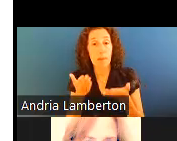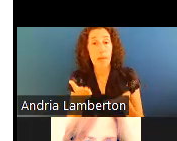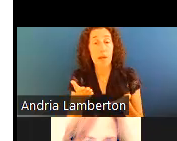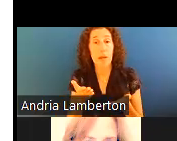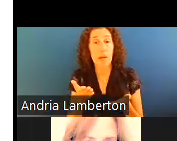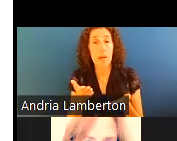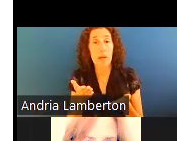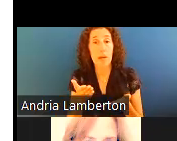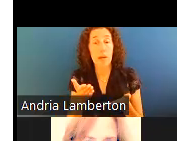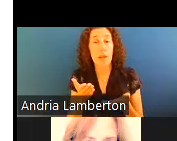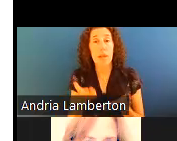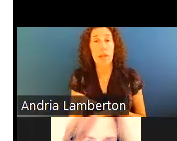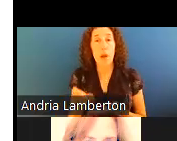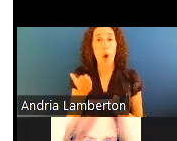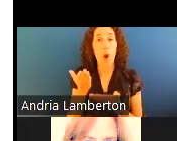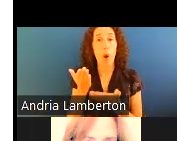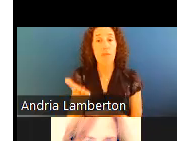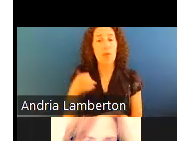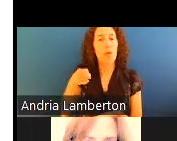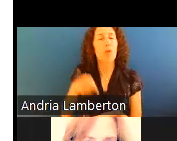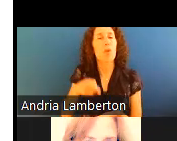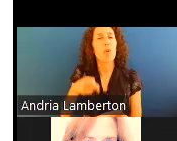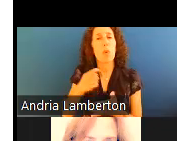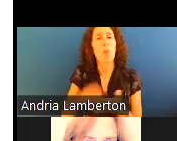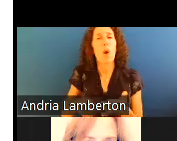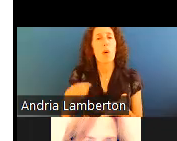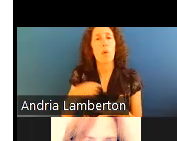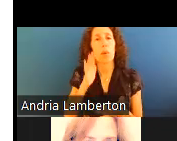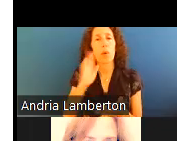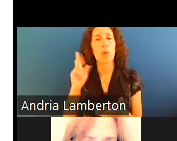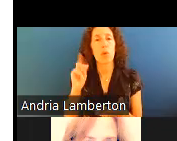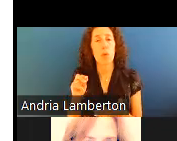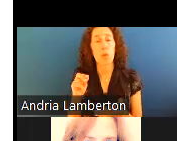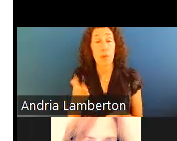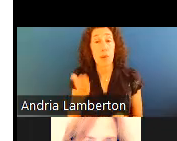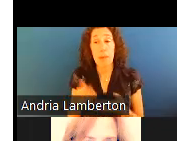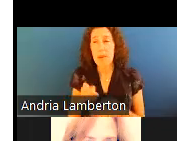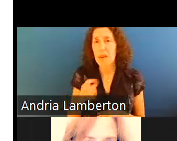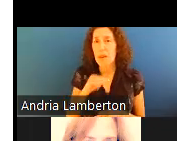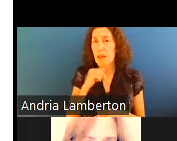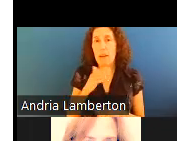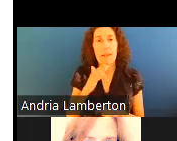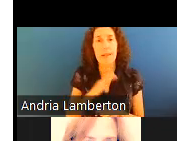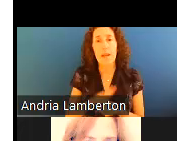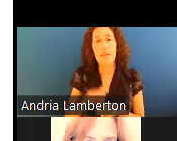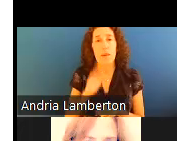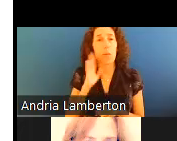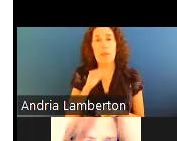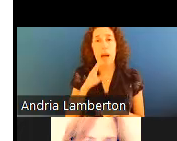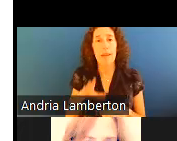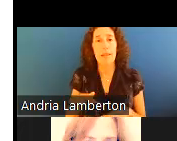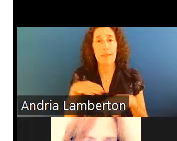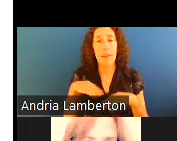ultimately up to the state's attorney's office to determine what to offer, but survivors do have the right to express